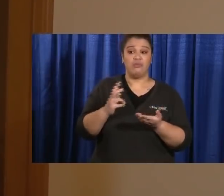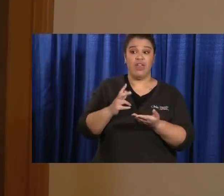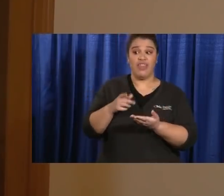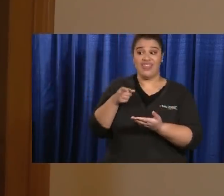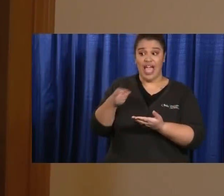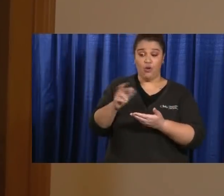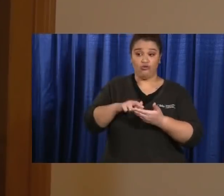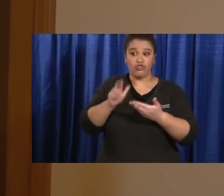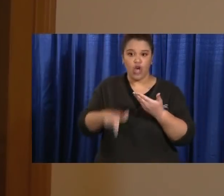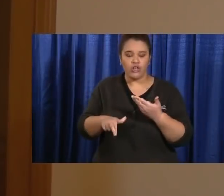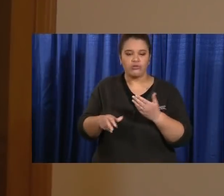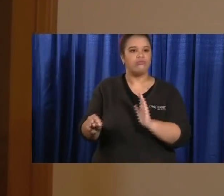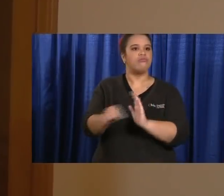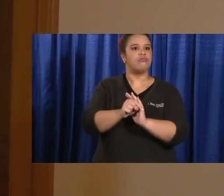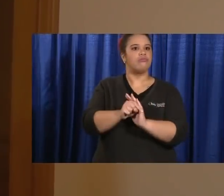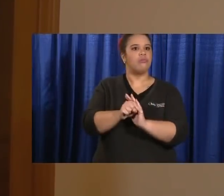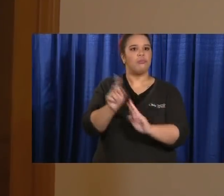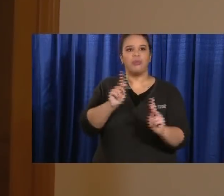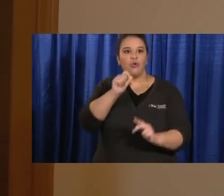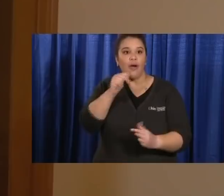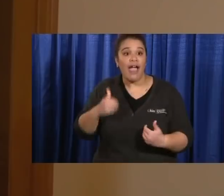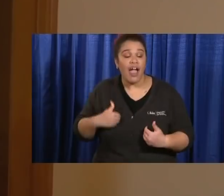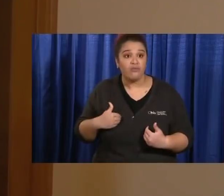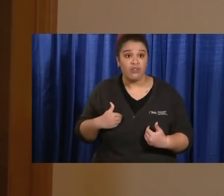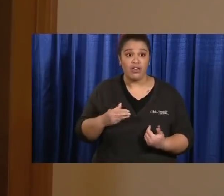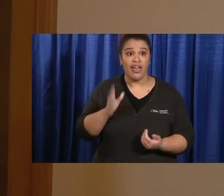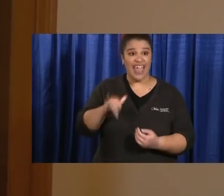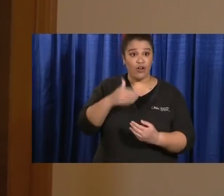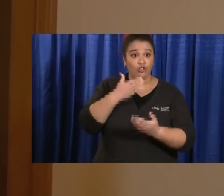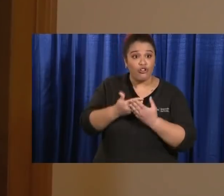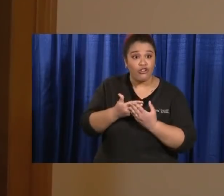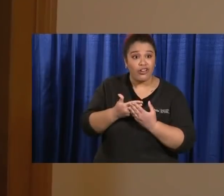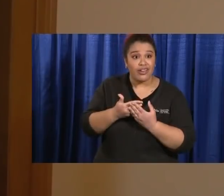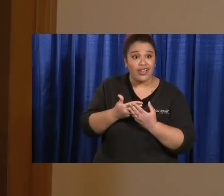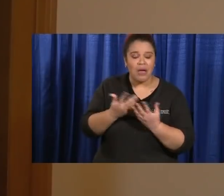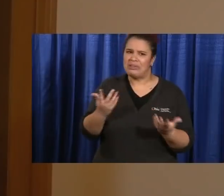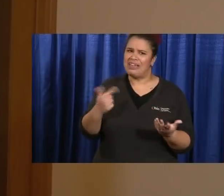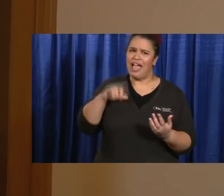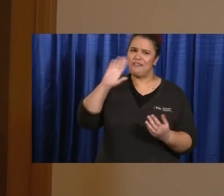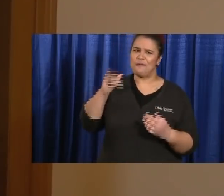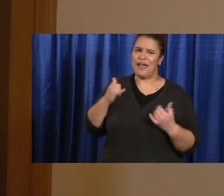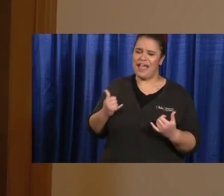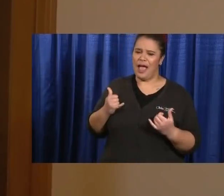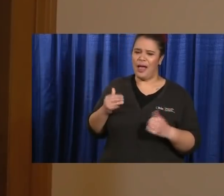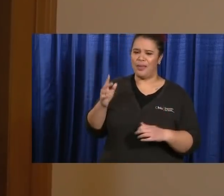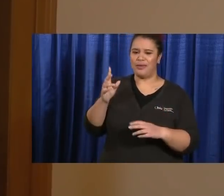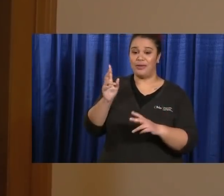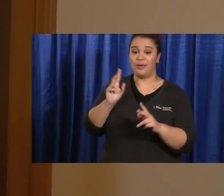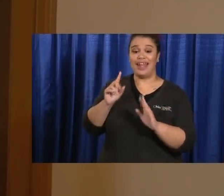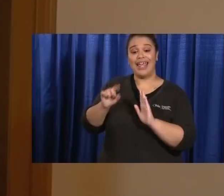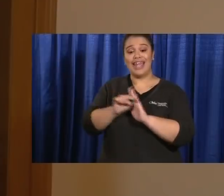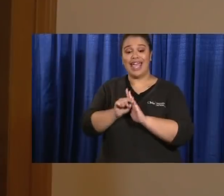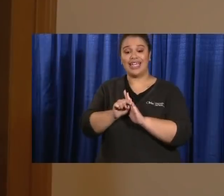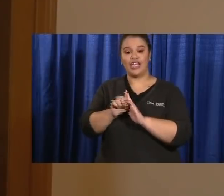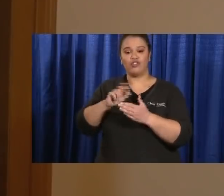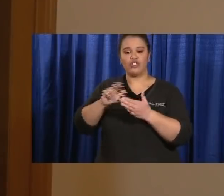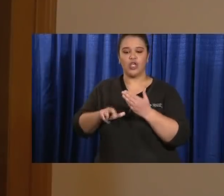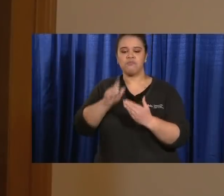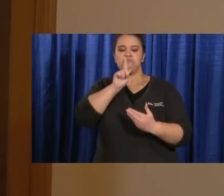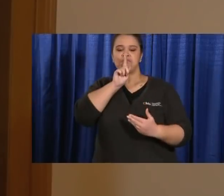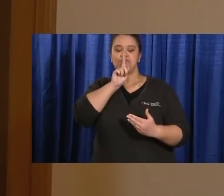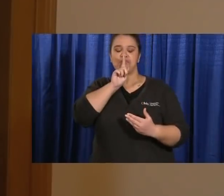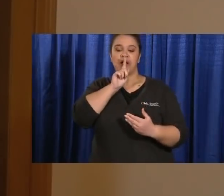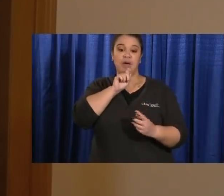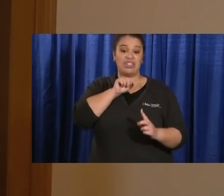that as a good sign? I know we're not talking a lot about negative cases, but wanted to see if that's positive. Right.